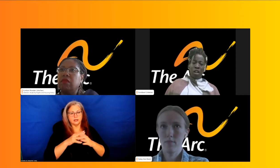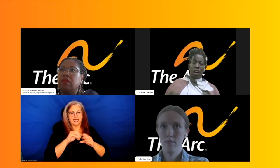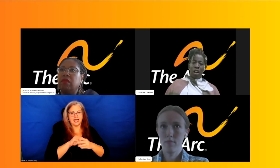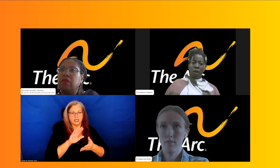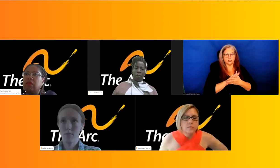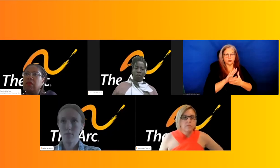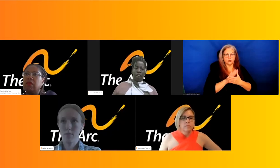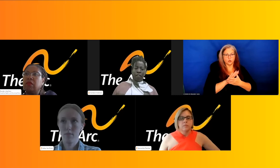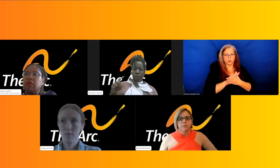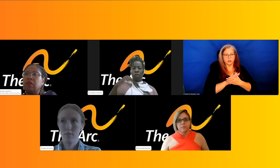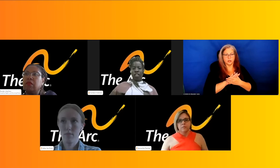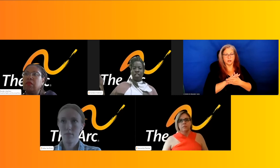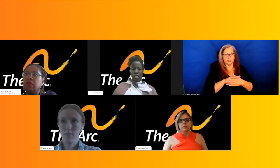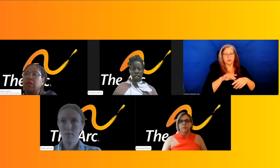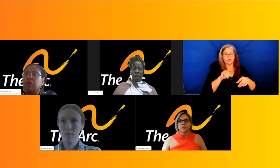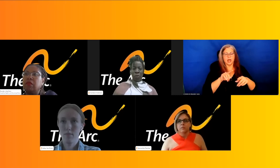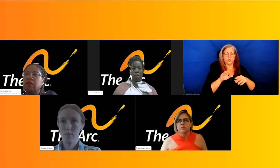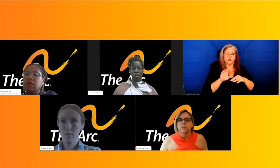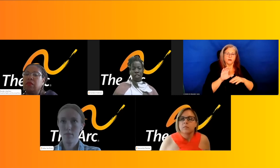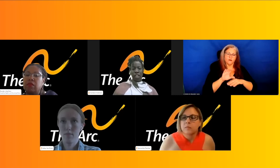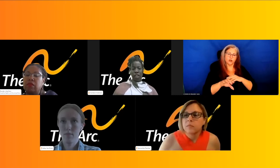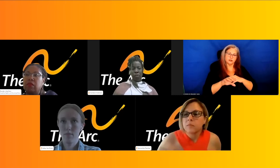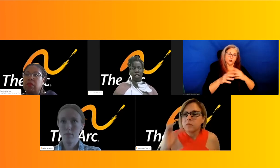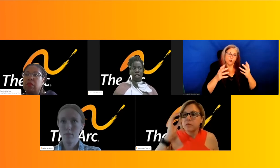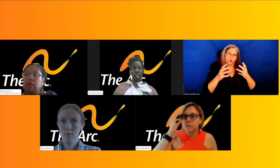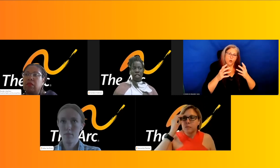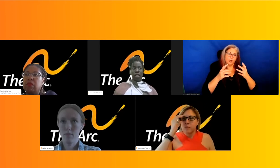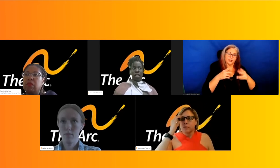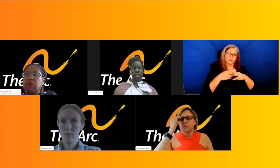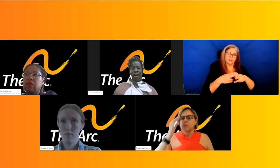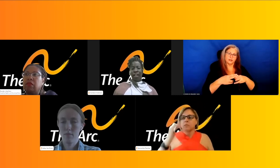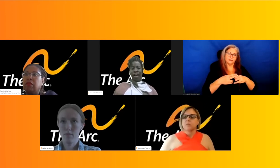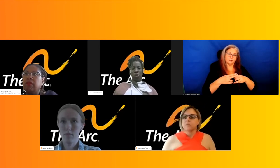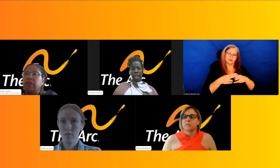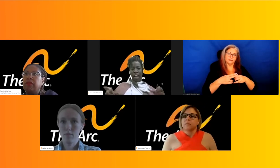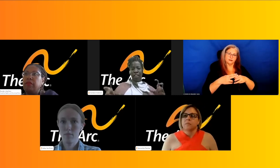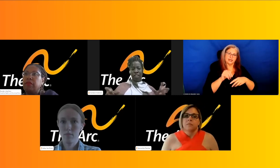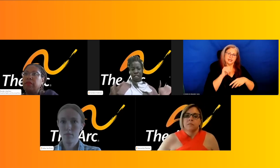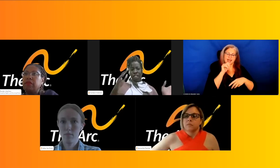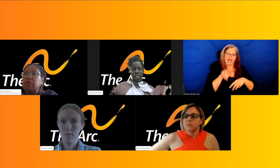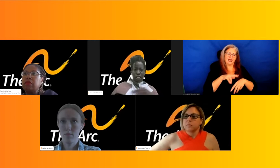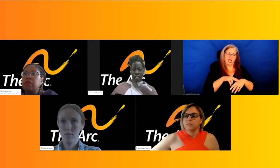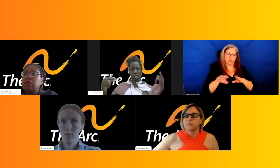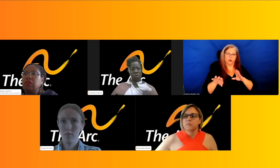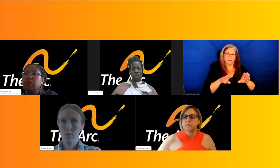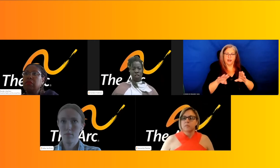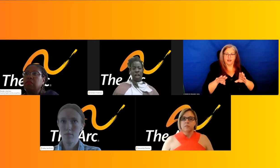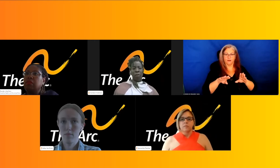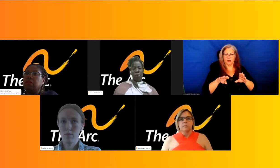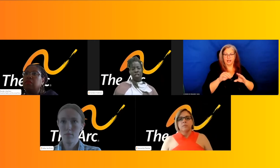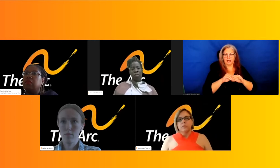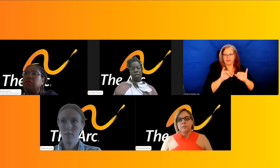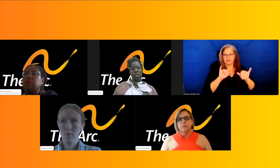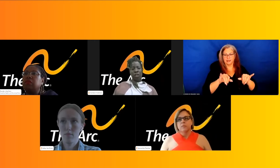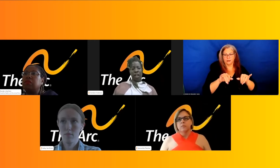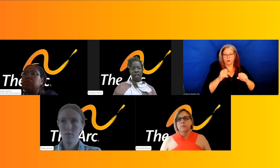that forced what was deemed not natural behavior into this system. And so a lot of